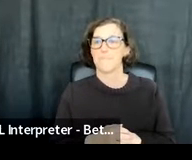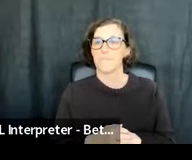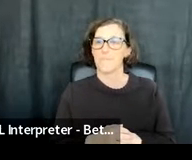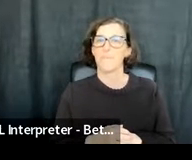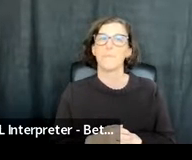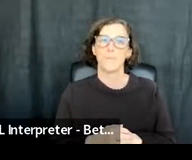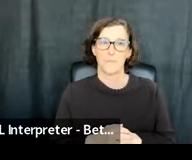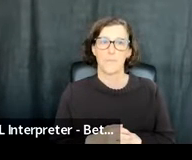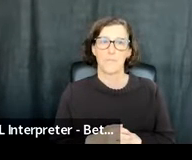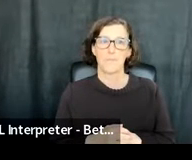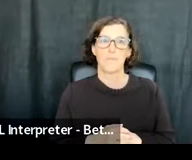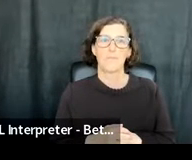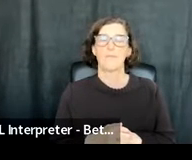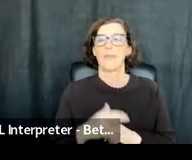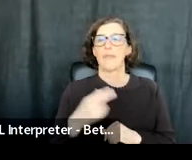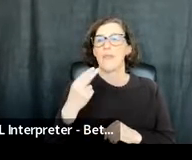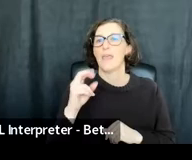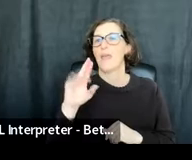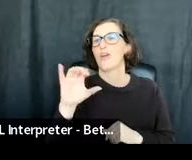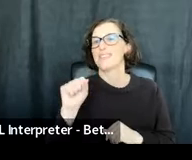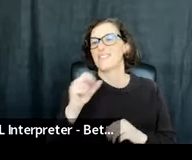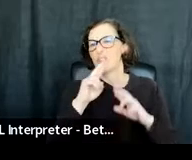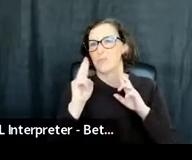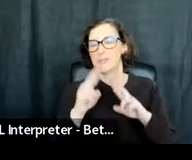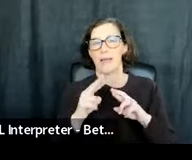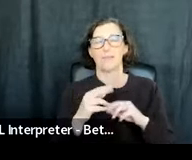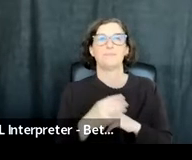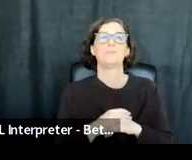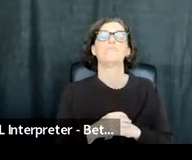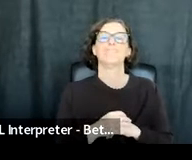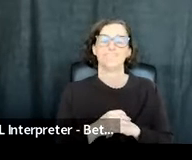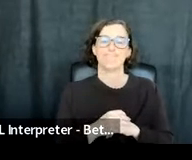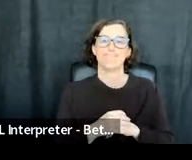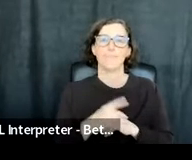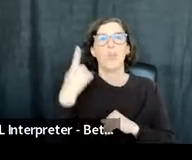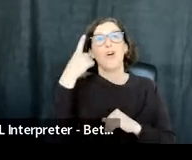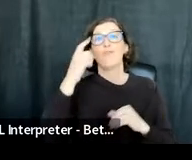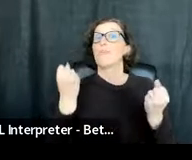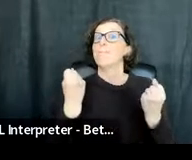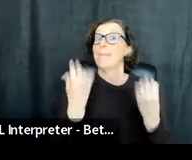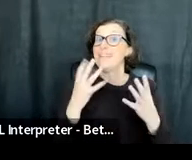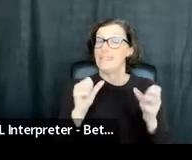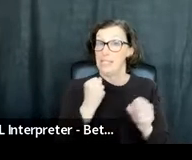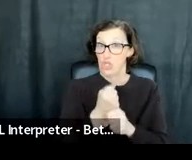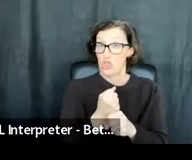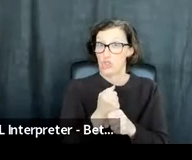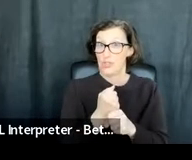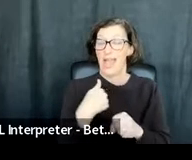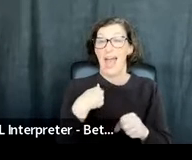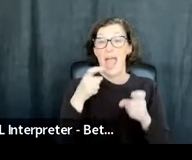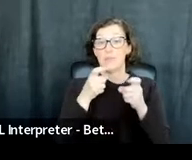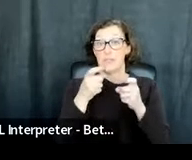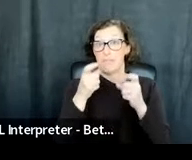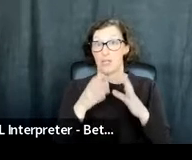ahead. Yeah, so for many years I was the manager